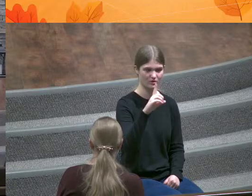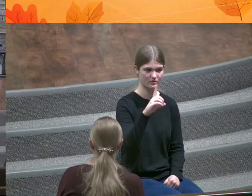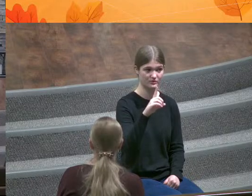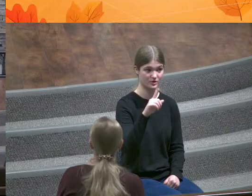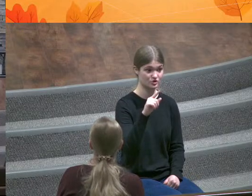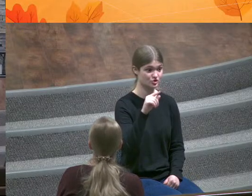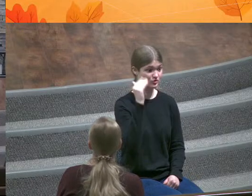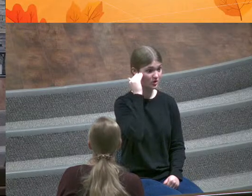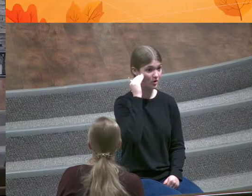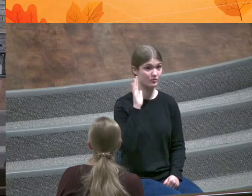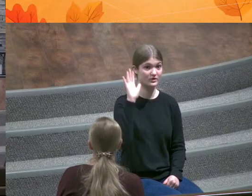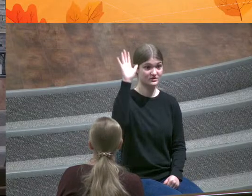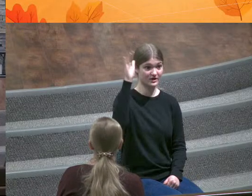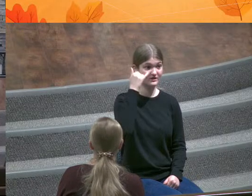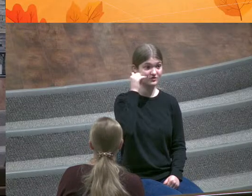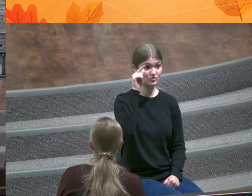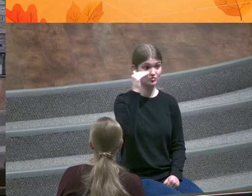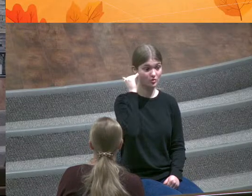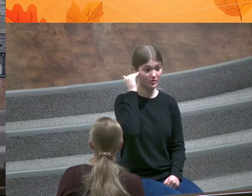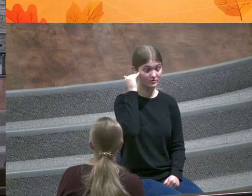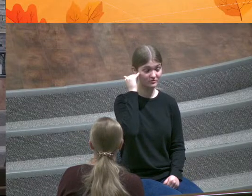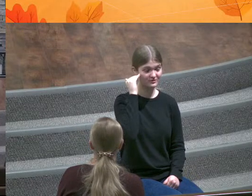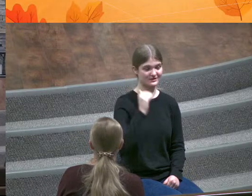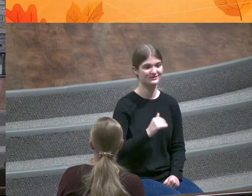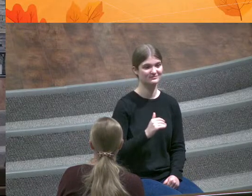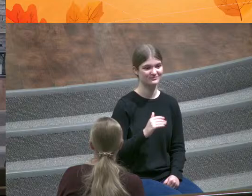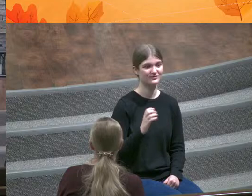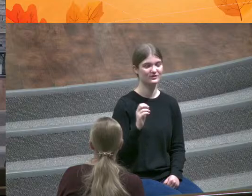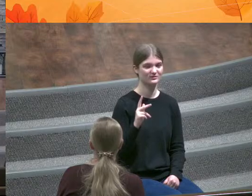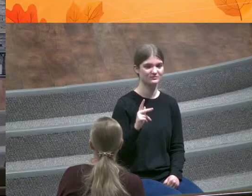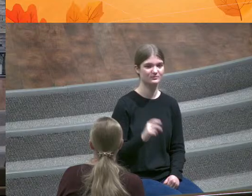Raise your hand if you know that name. Okay.